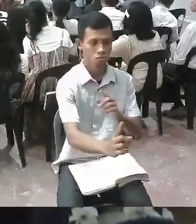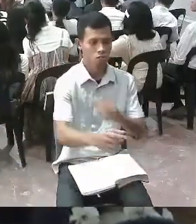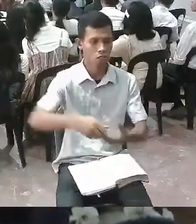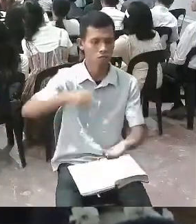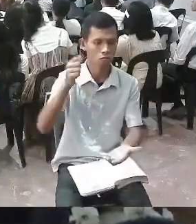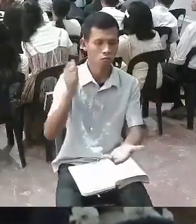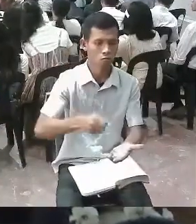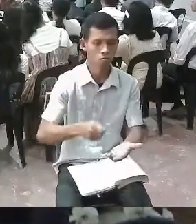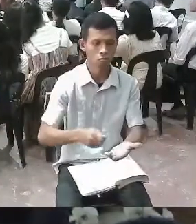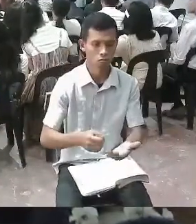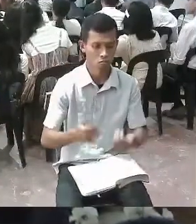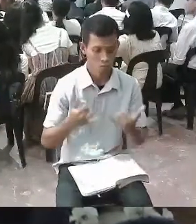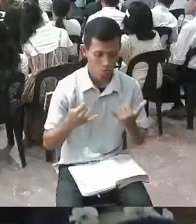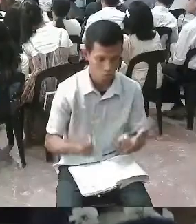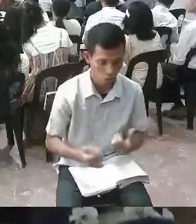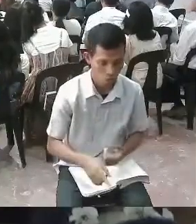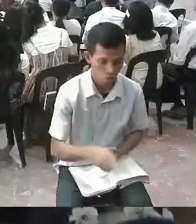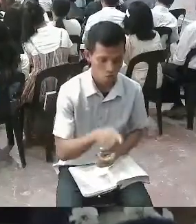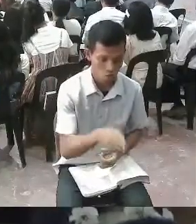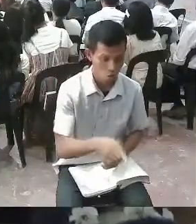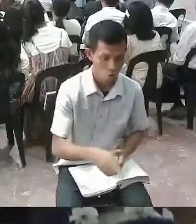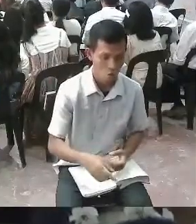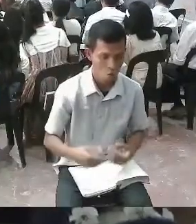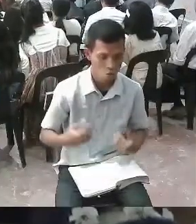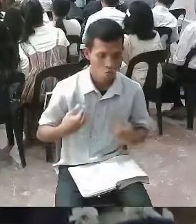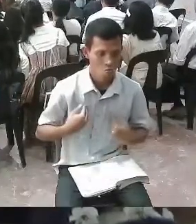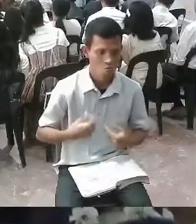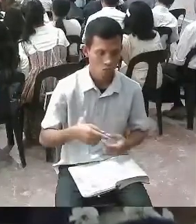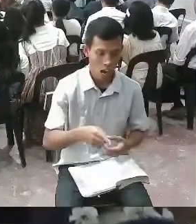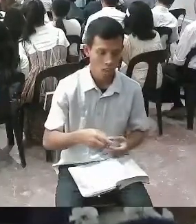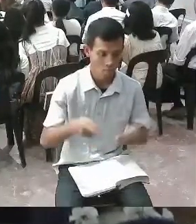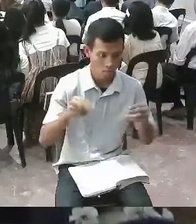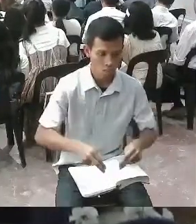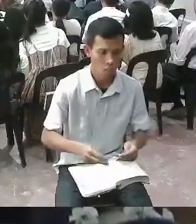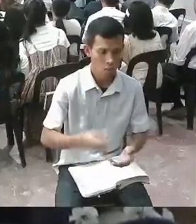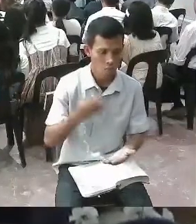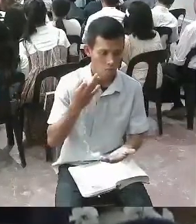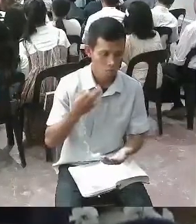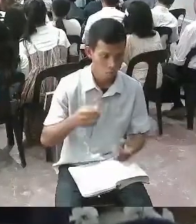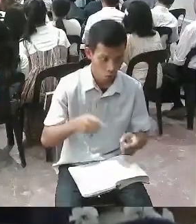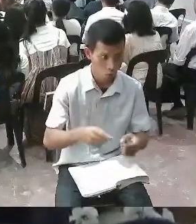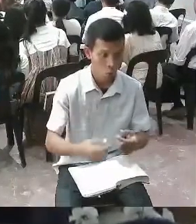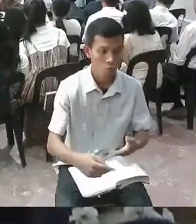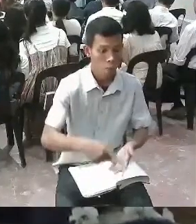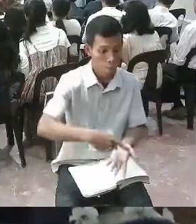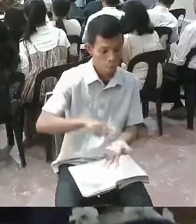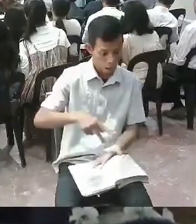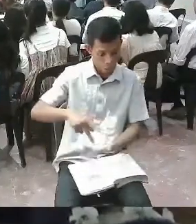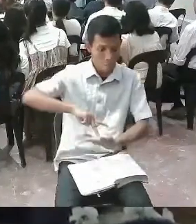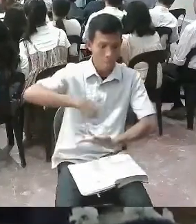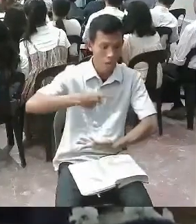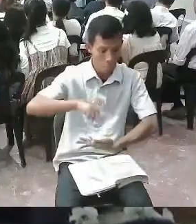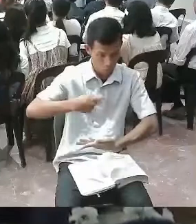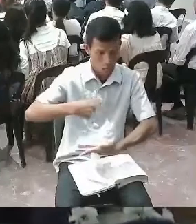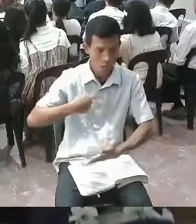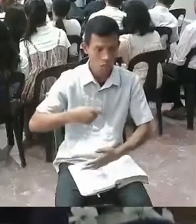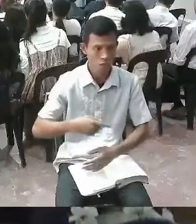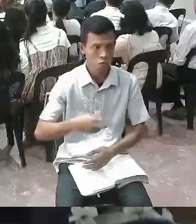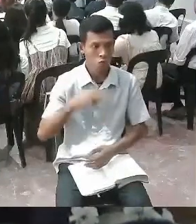the fine was $25. Judge LaGuardia reached into his own